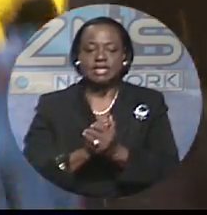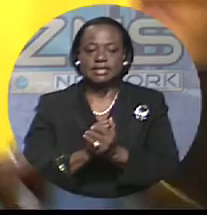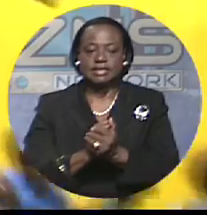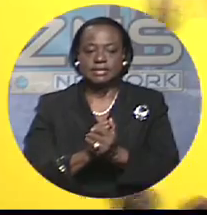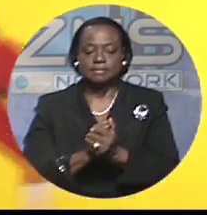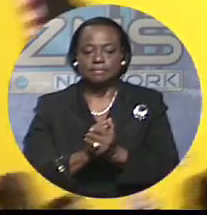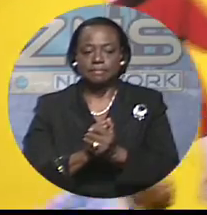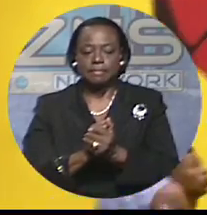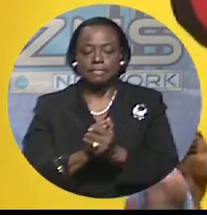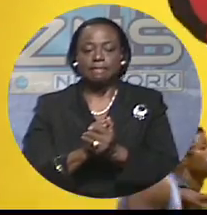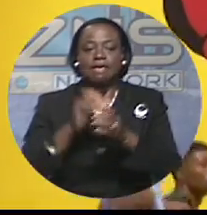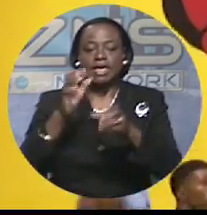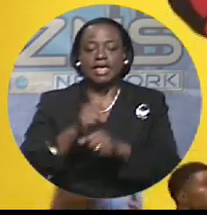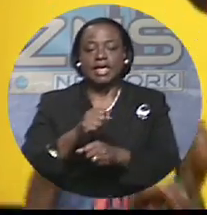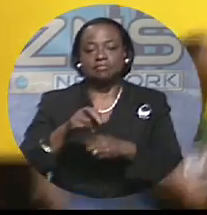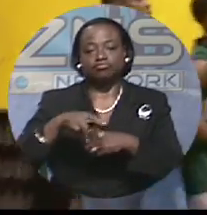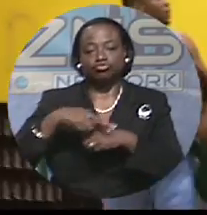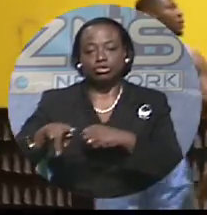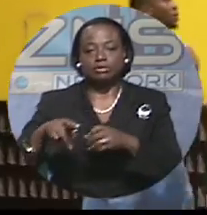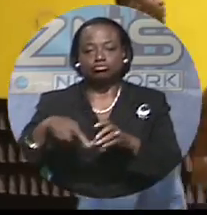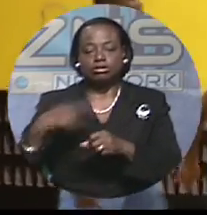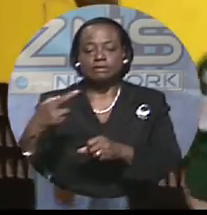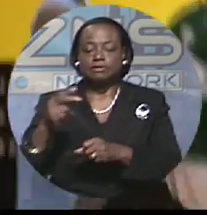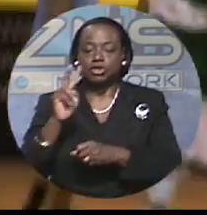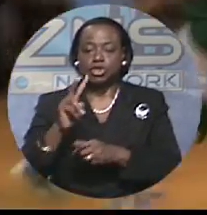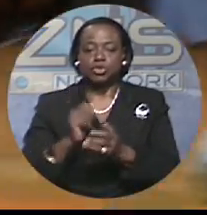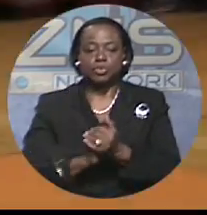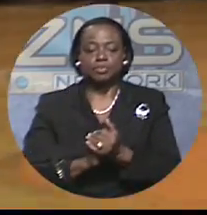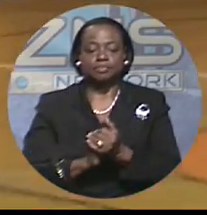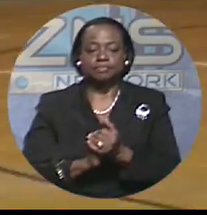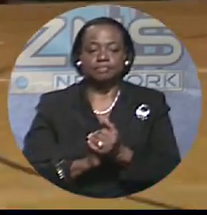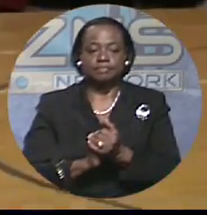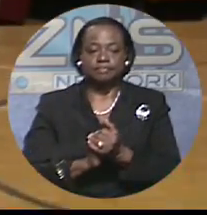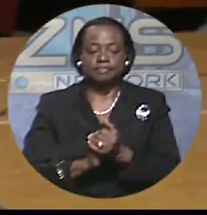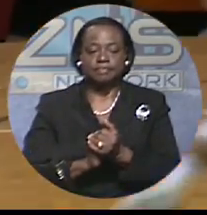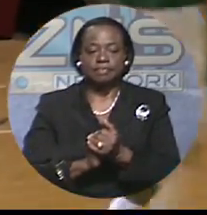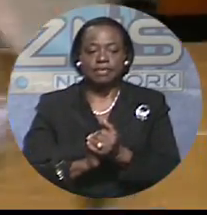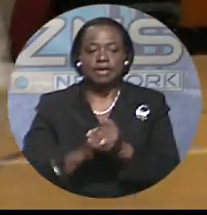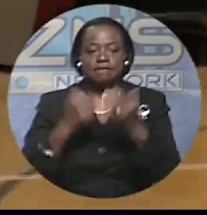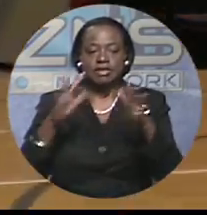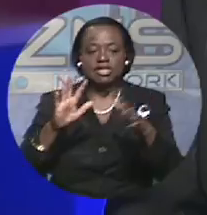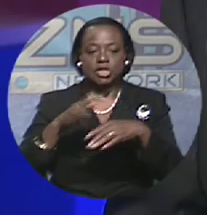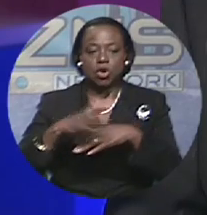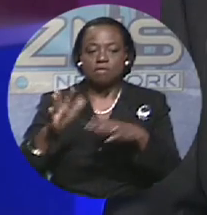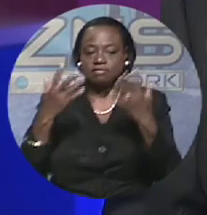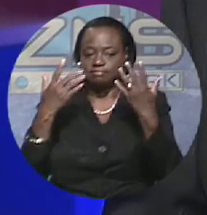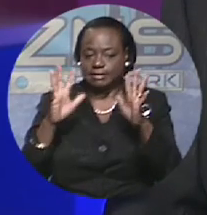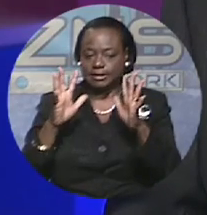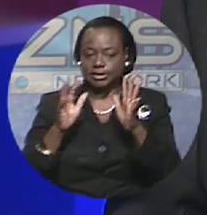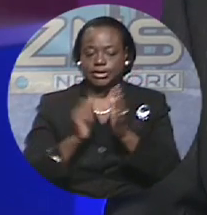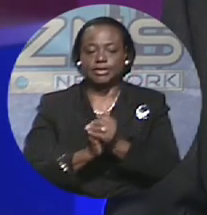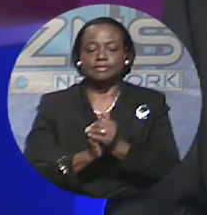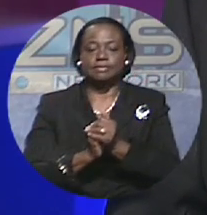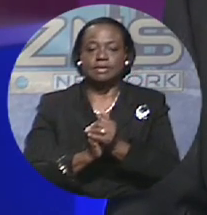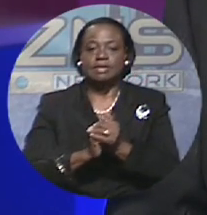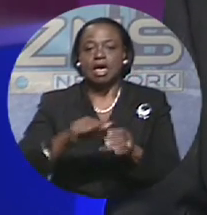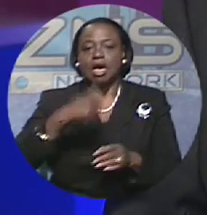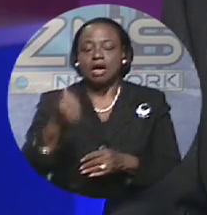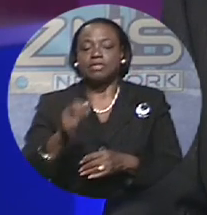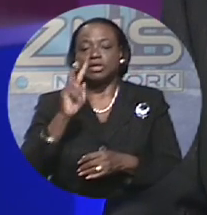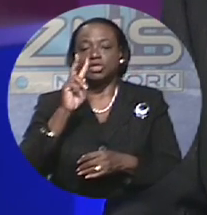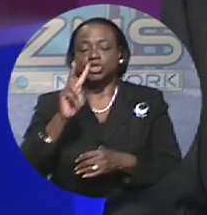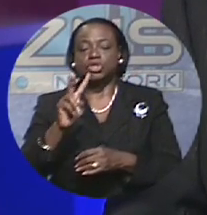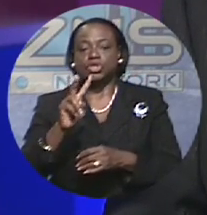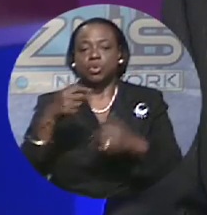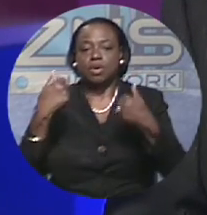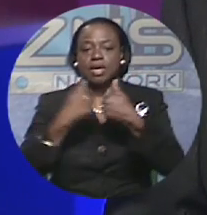two straight, get rid of the two. Then we ain't going to worry about the extra one at the end of the day. Finish this off and done. The other two series are